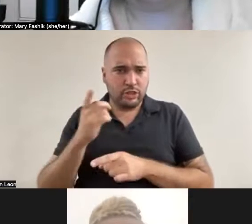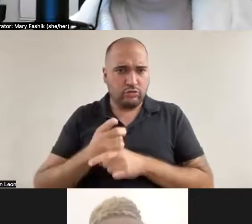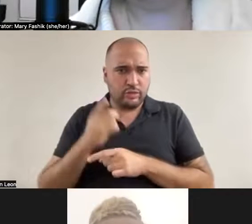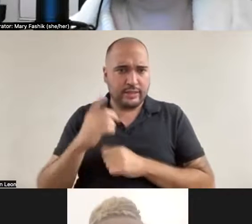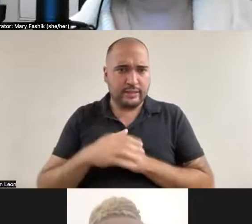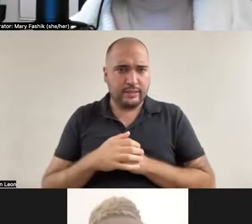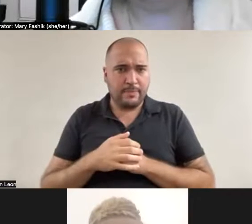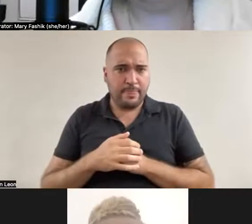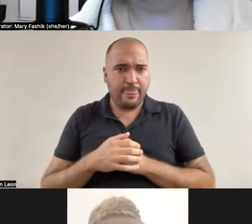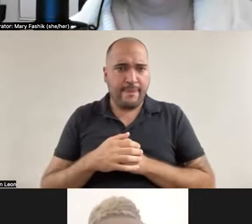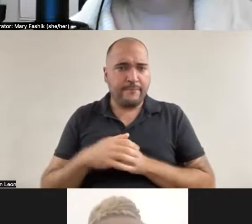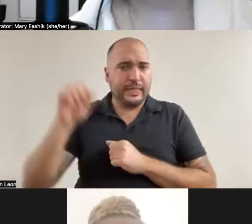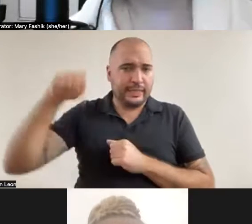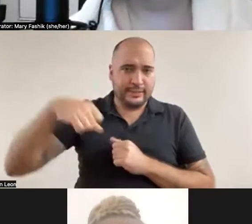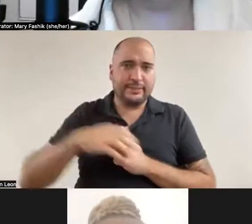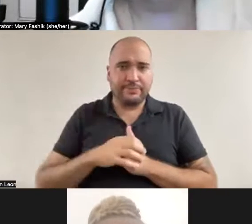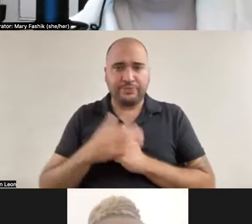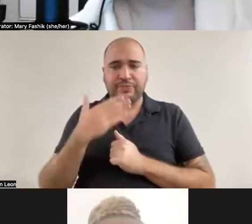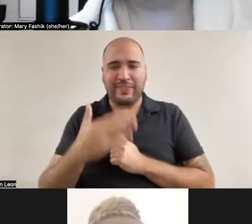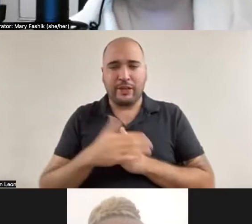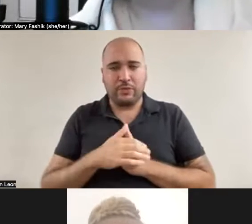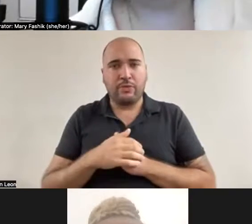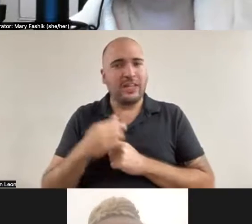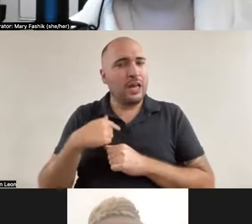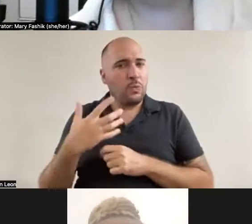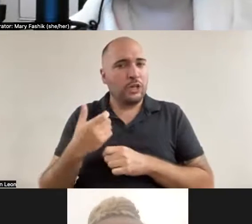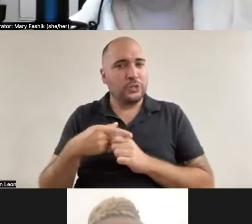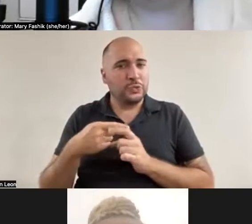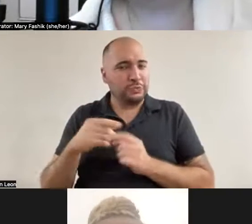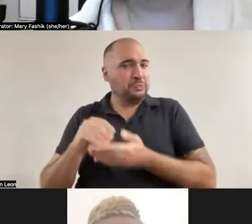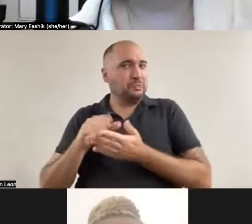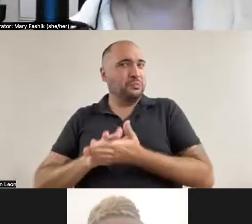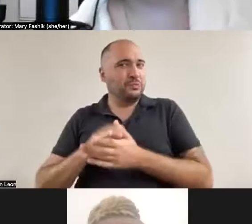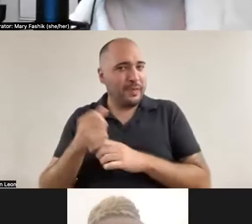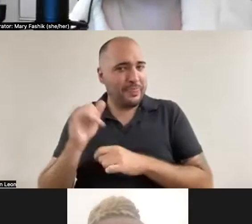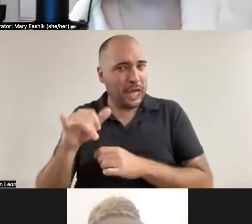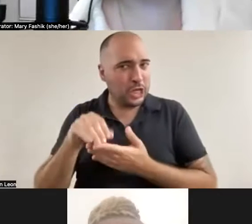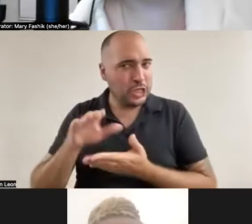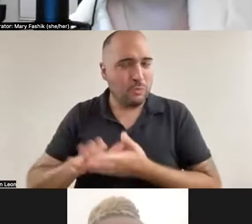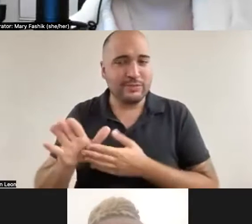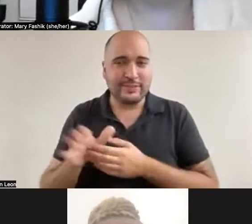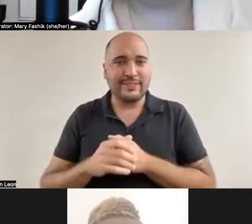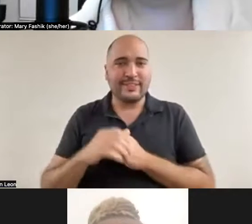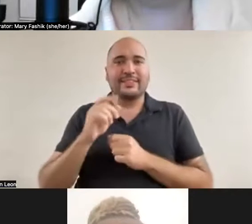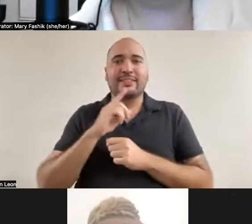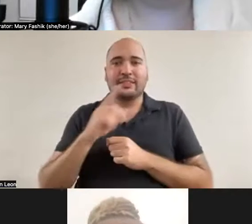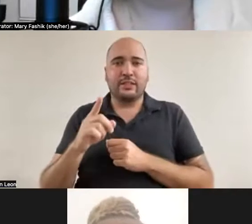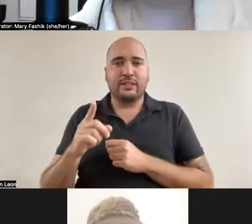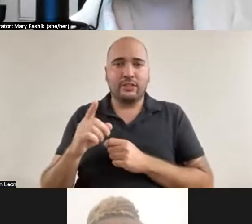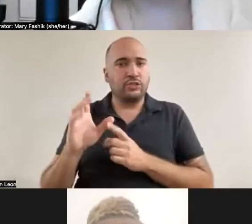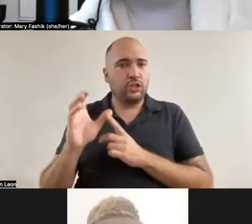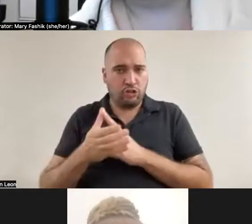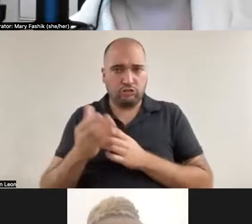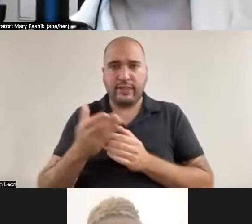correct? Yes. Thank you. I just want to make that note. It is a cultural